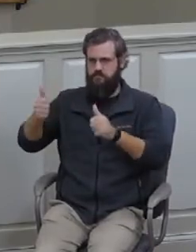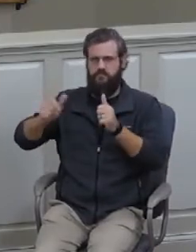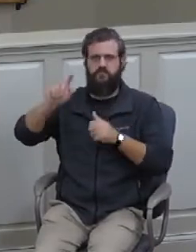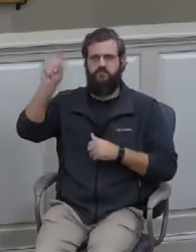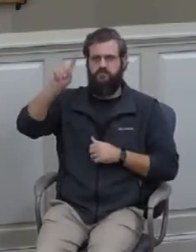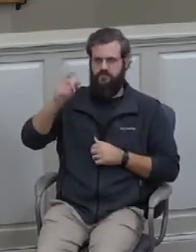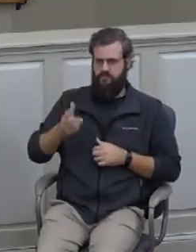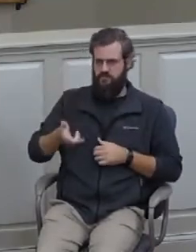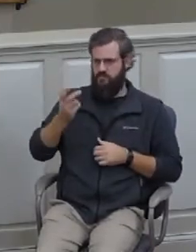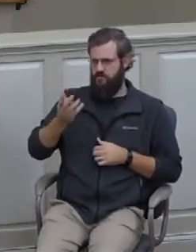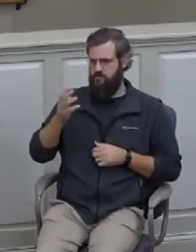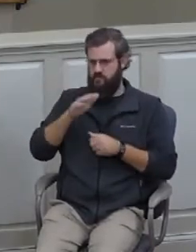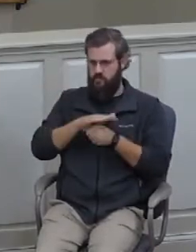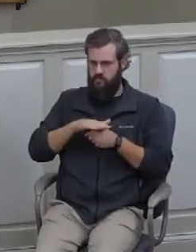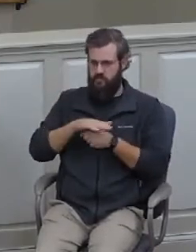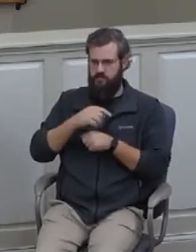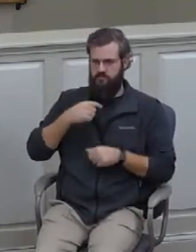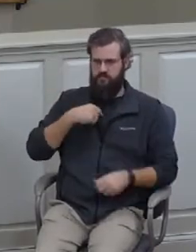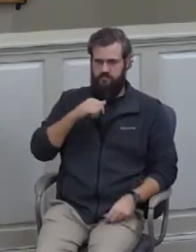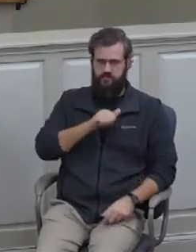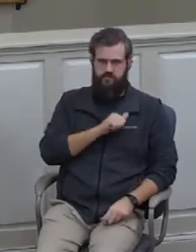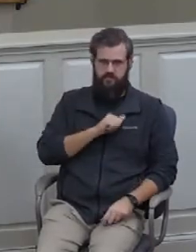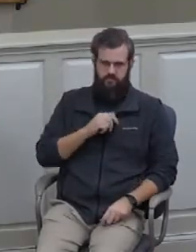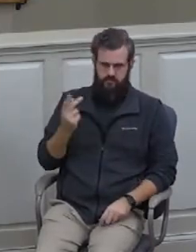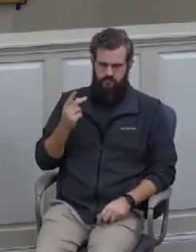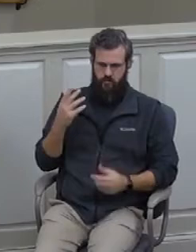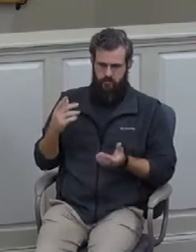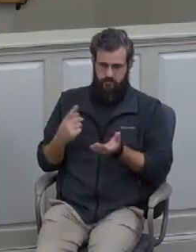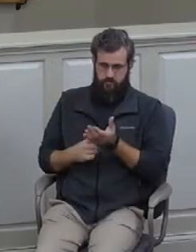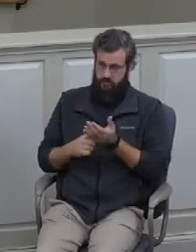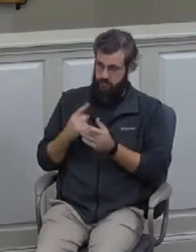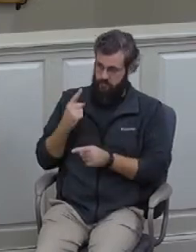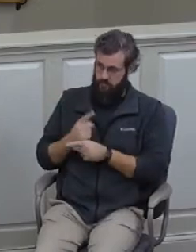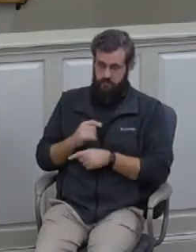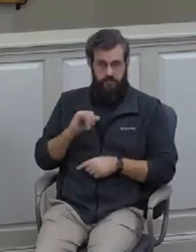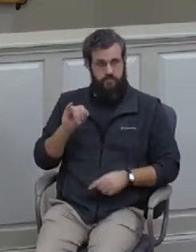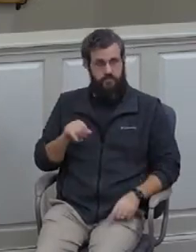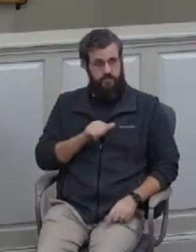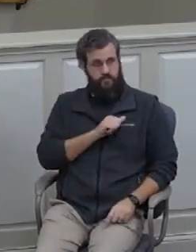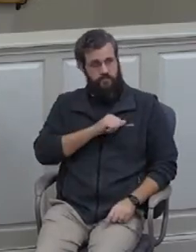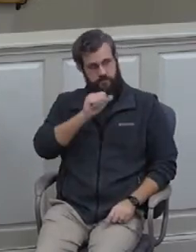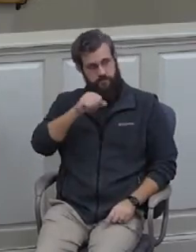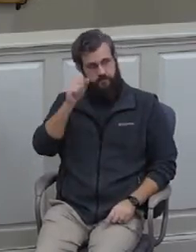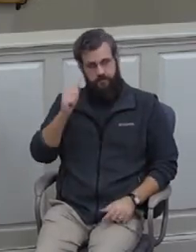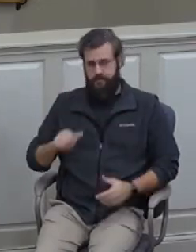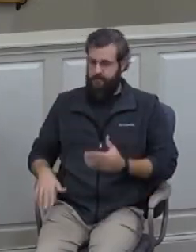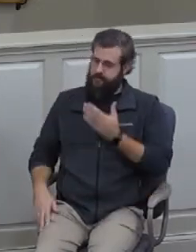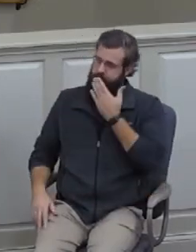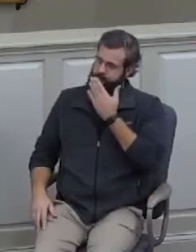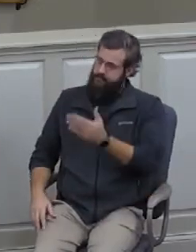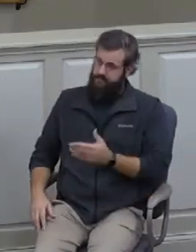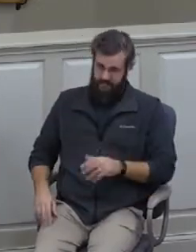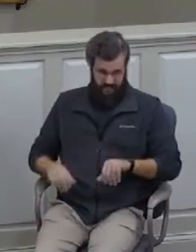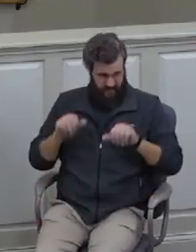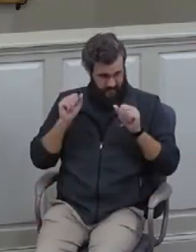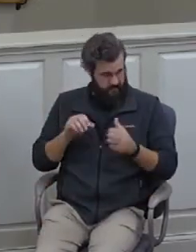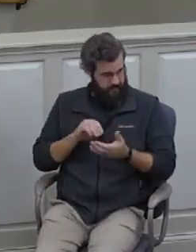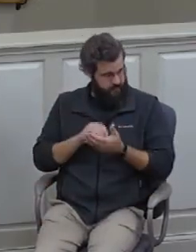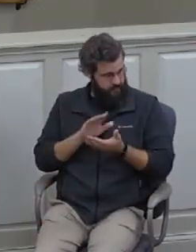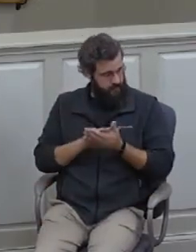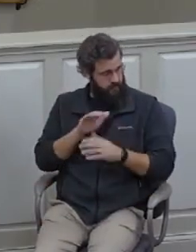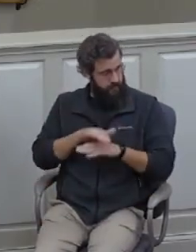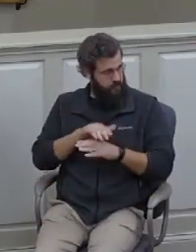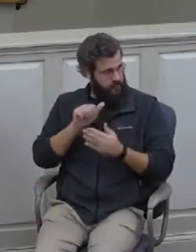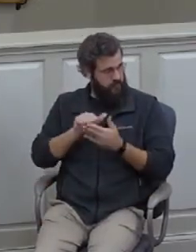4 locations. JH and I have talked about it. Am I correct on that? Okay, thank you. If we can make that an agenda item